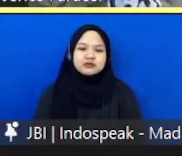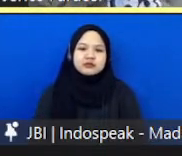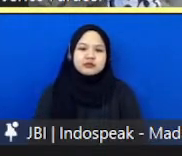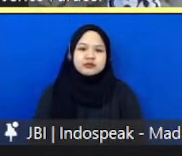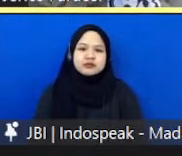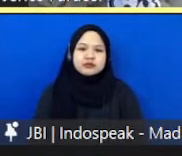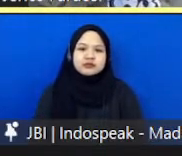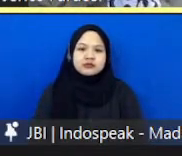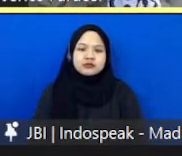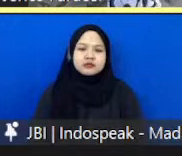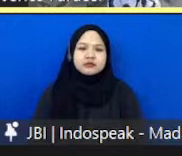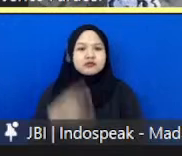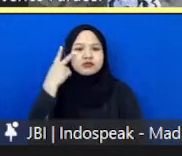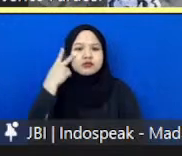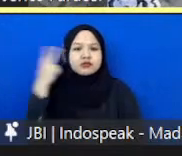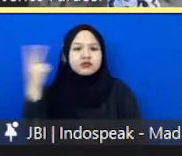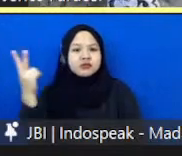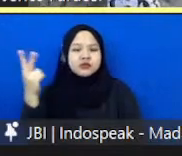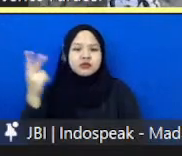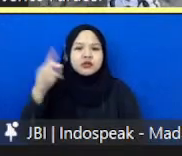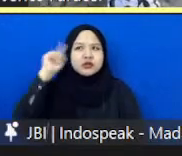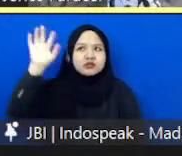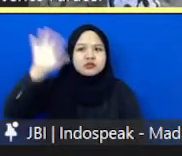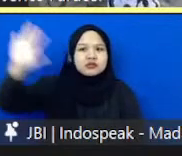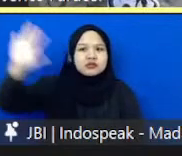Just to give you the kind of the contextual